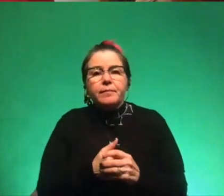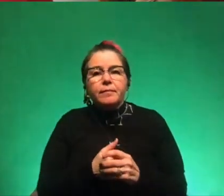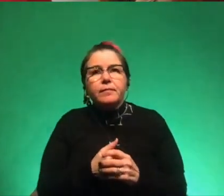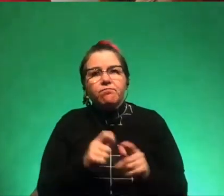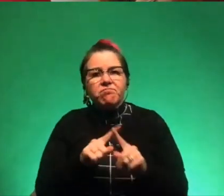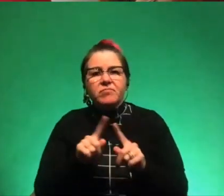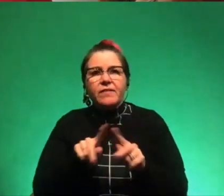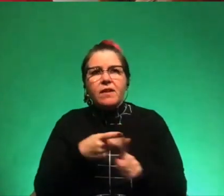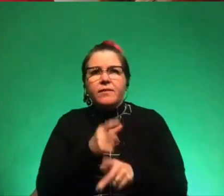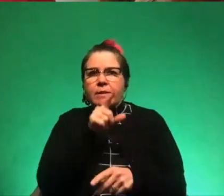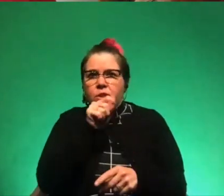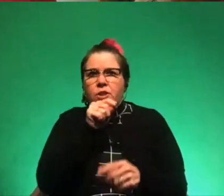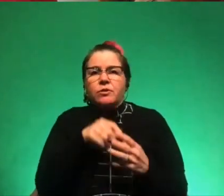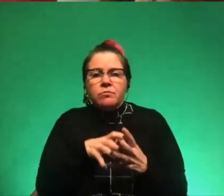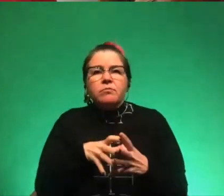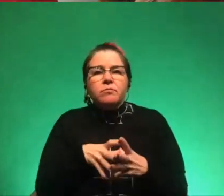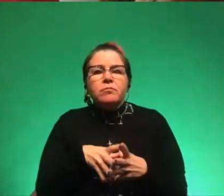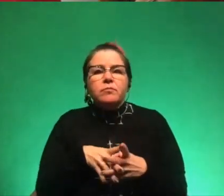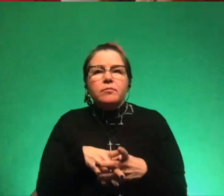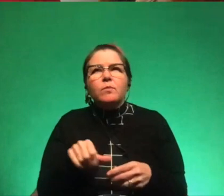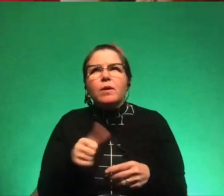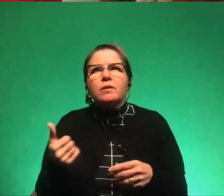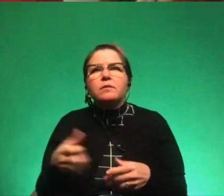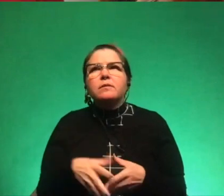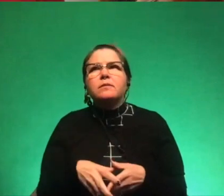Lots of different kinds of birds. What else do we see?